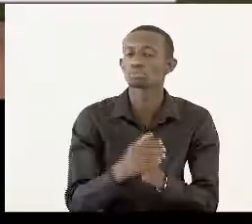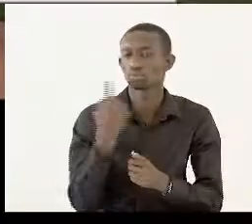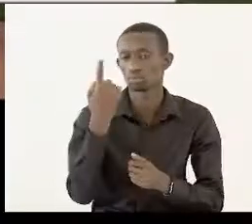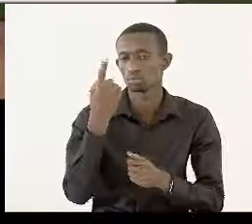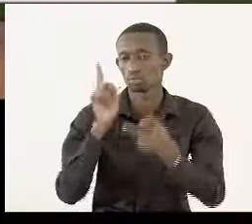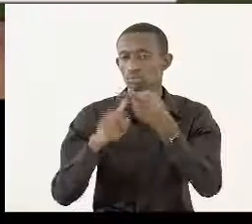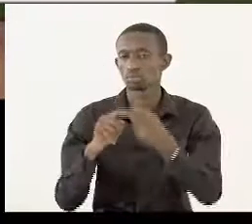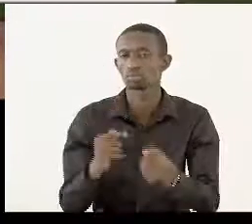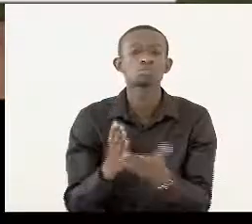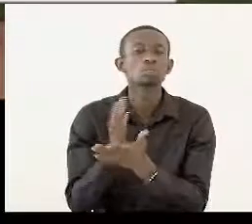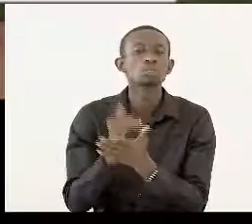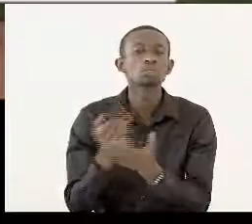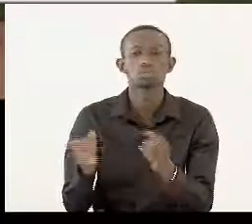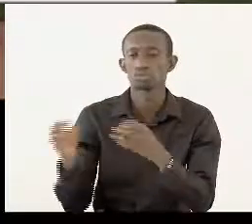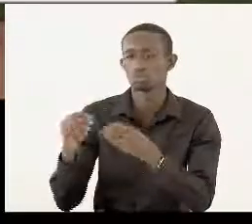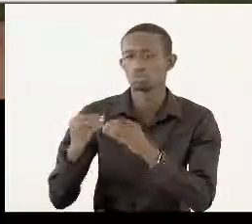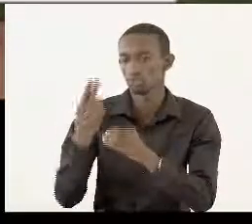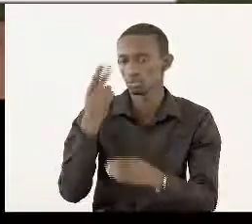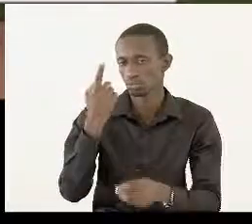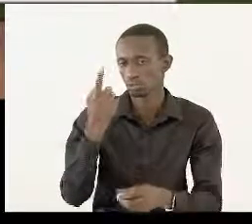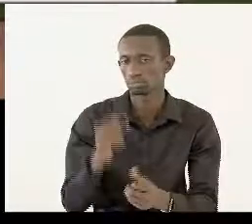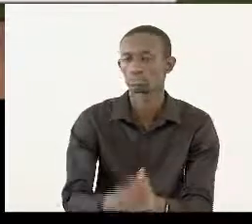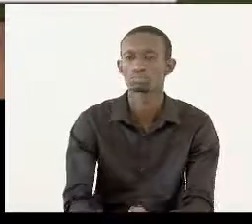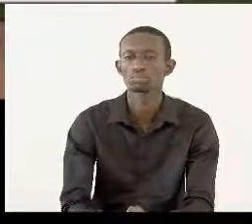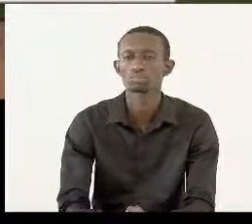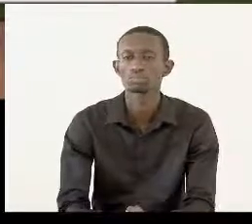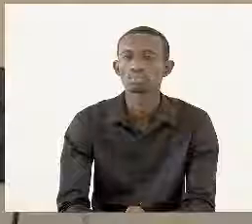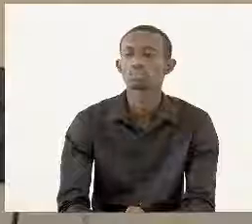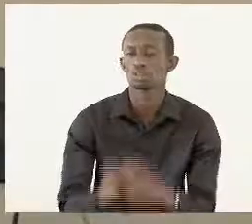positive because we are in group number 1. So if we have